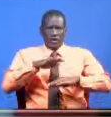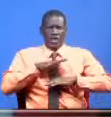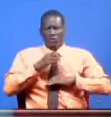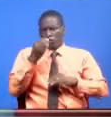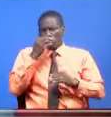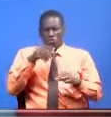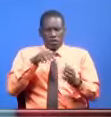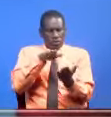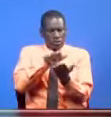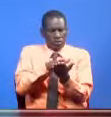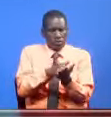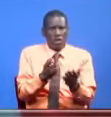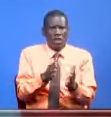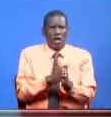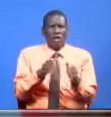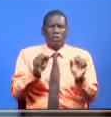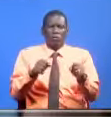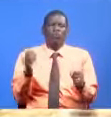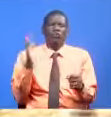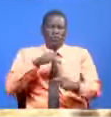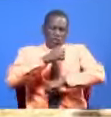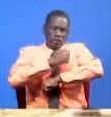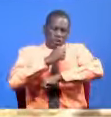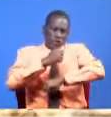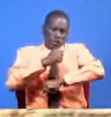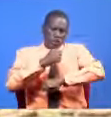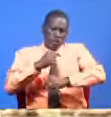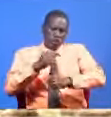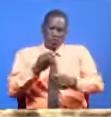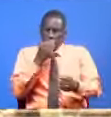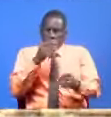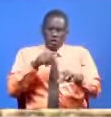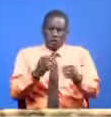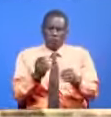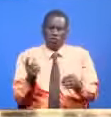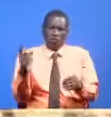and could be depleted in a few days. Martin Mwangi, NTV.